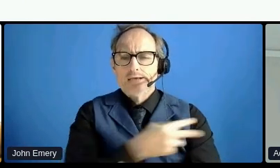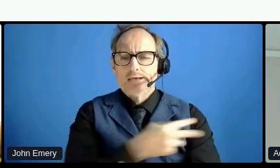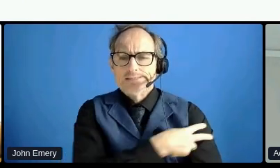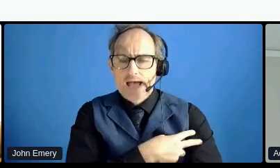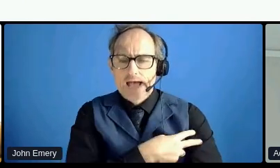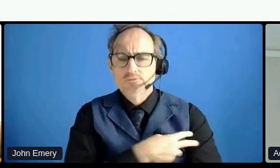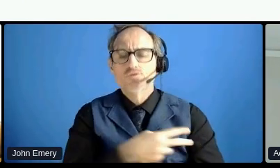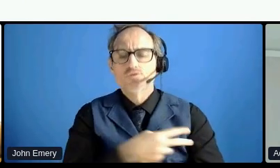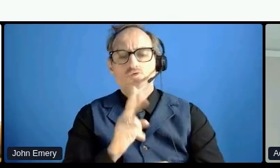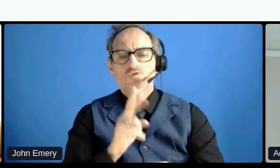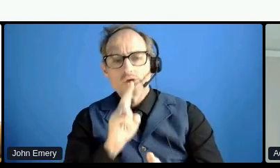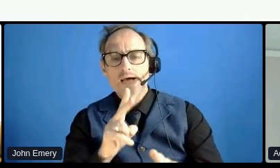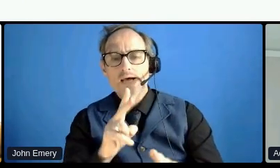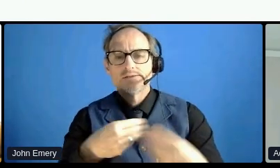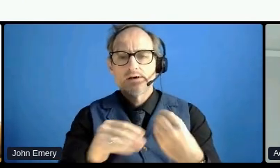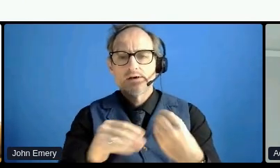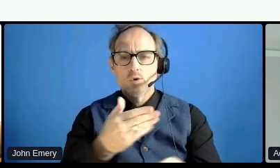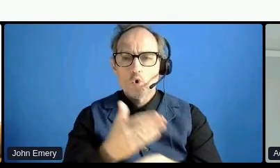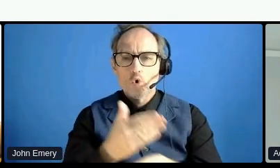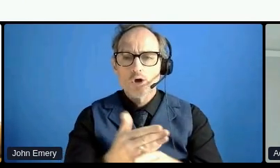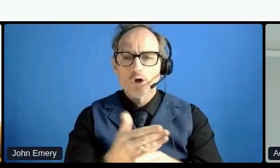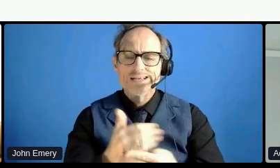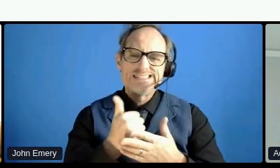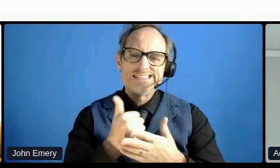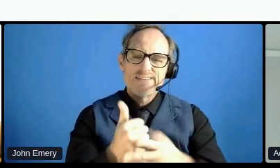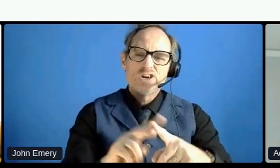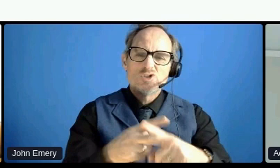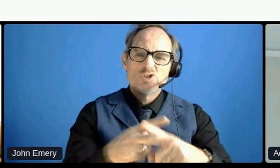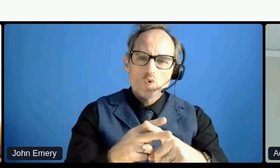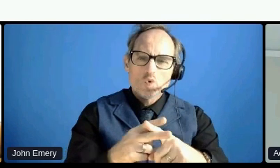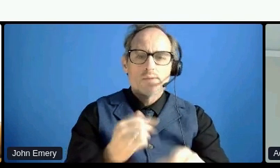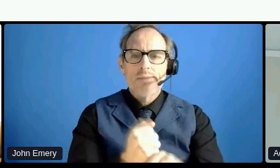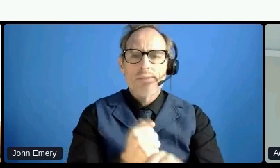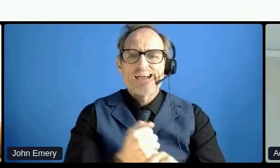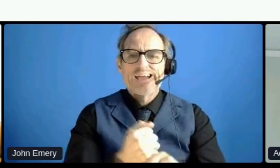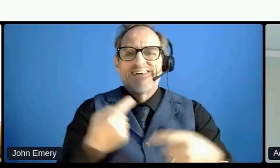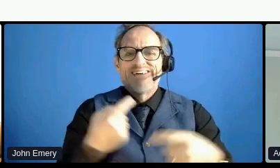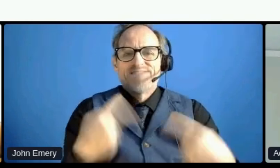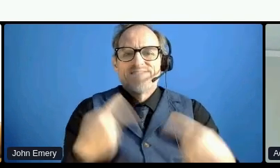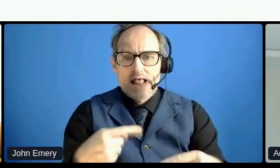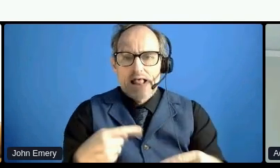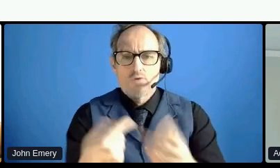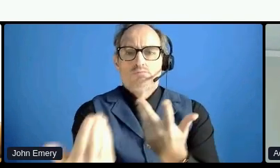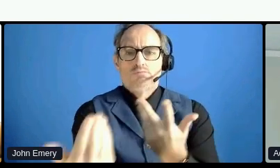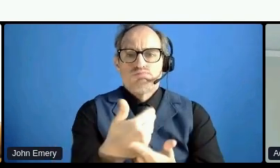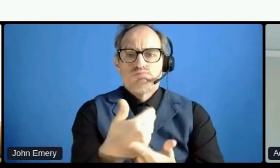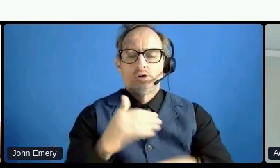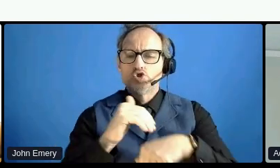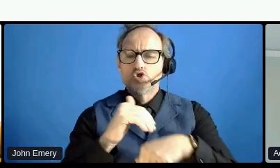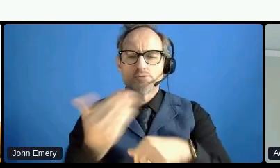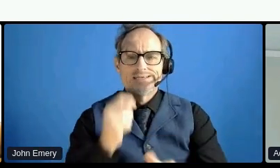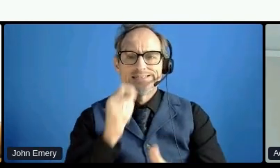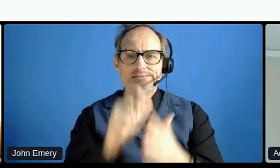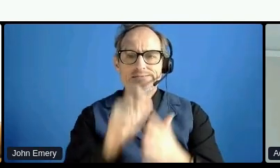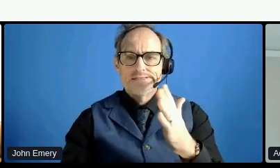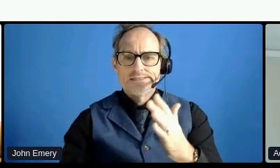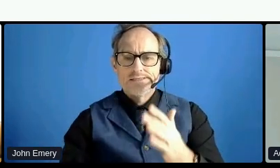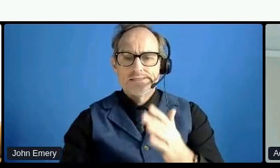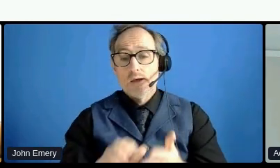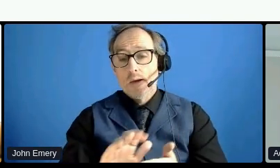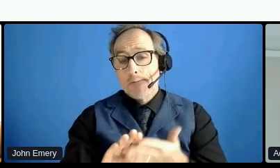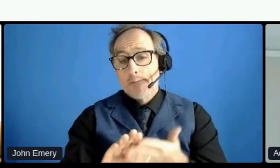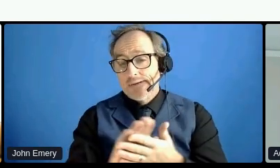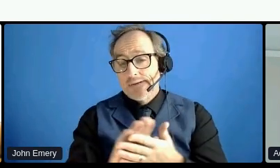and alternative ways of working, and make them available regardless of disability. This means that people are not obliged to